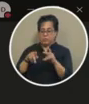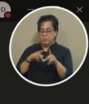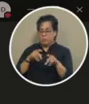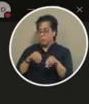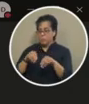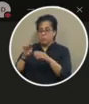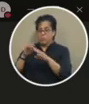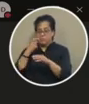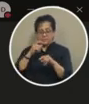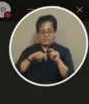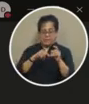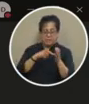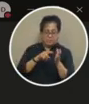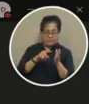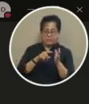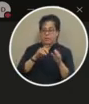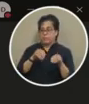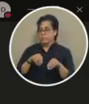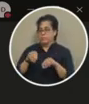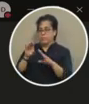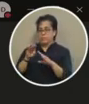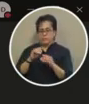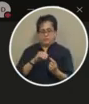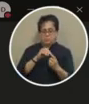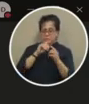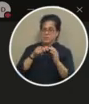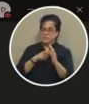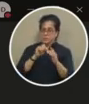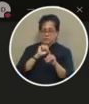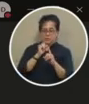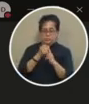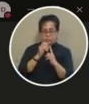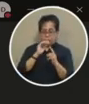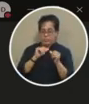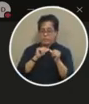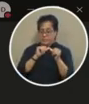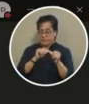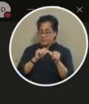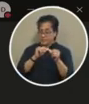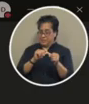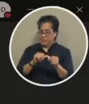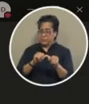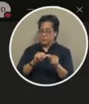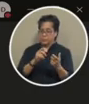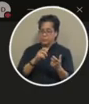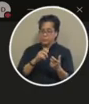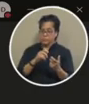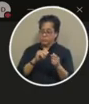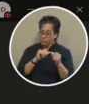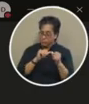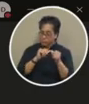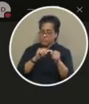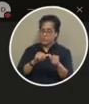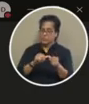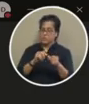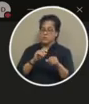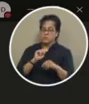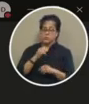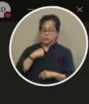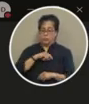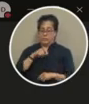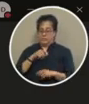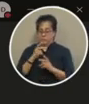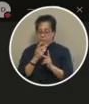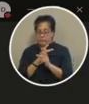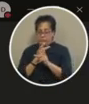out because they can't pay, especially when this crisis is going to continue for the foreseeable future. So really, we need to figure out a